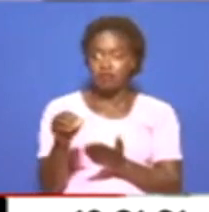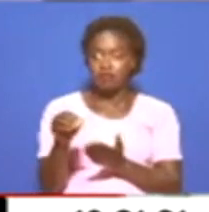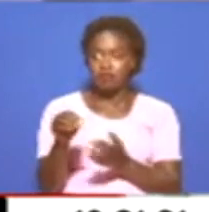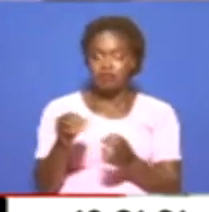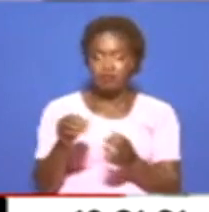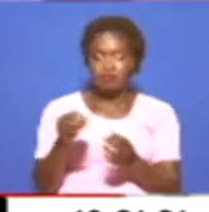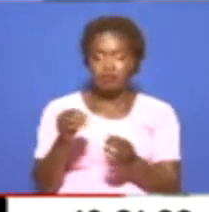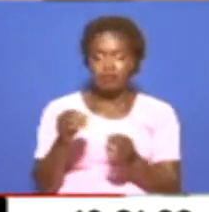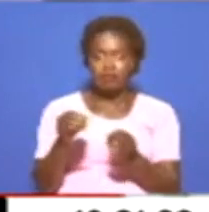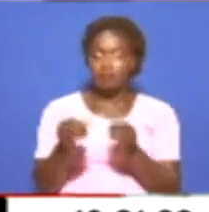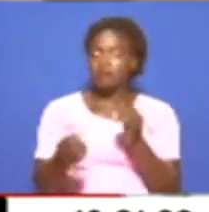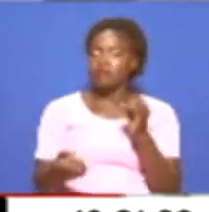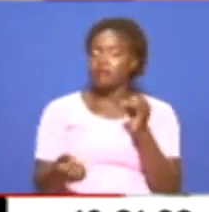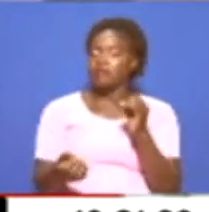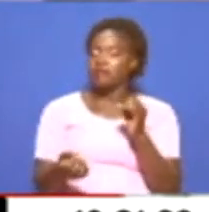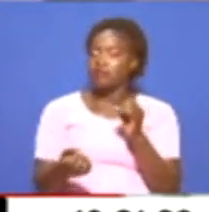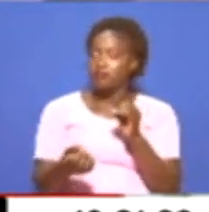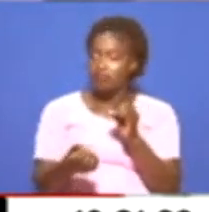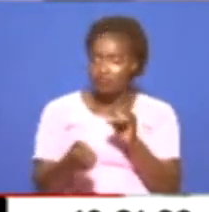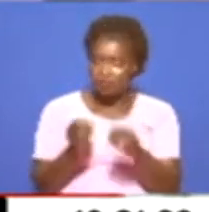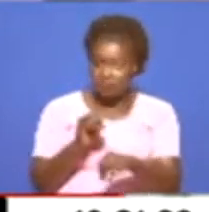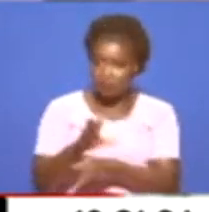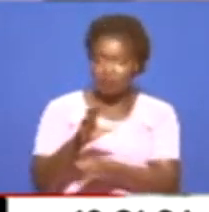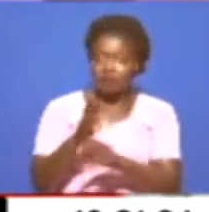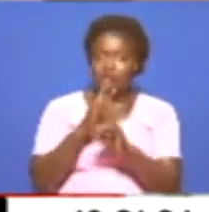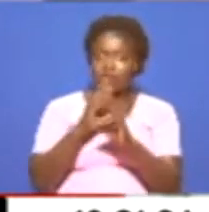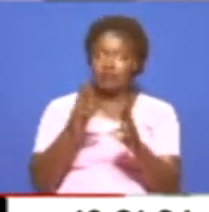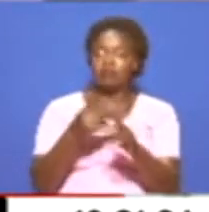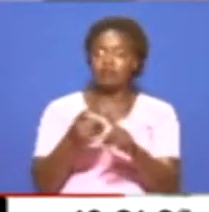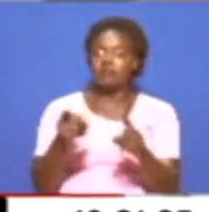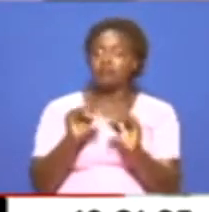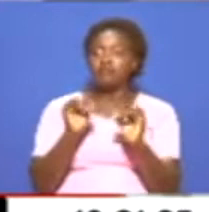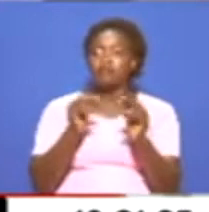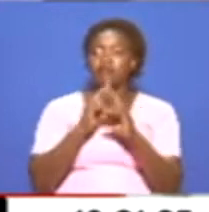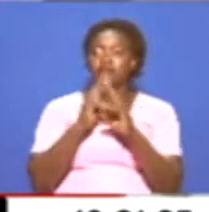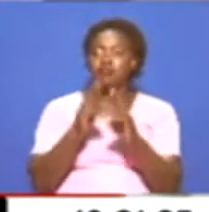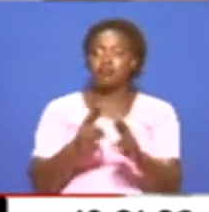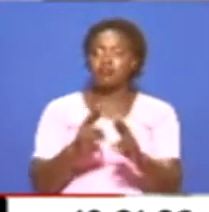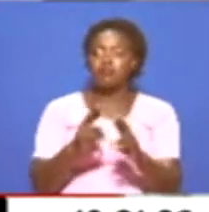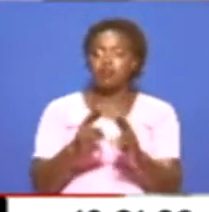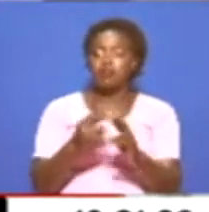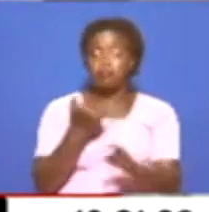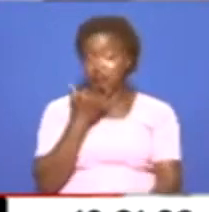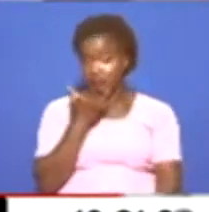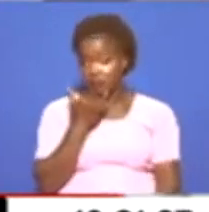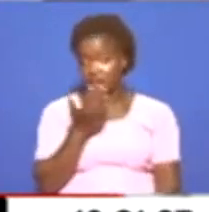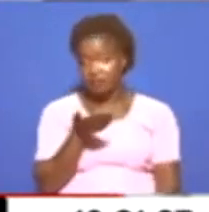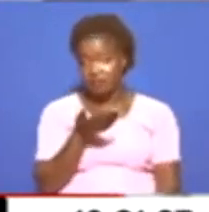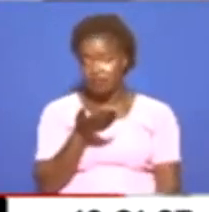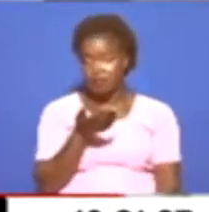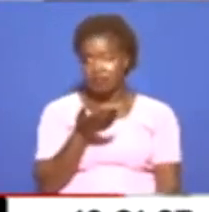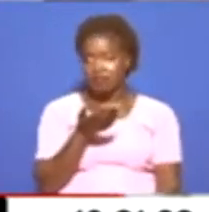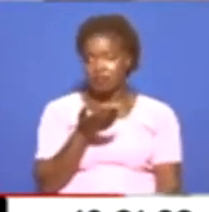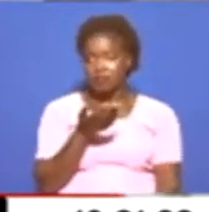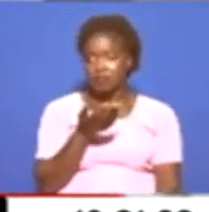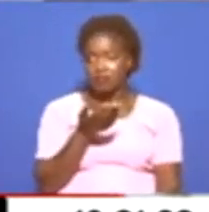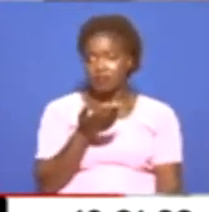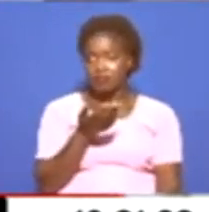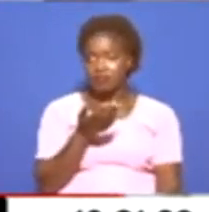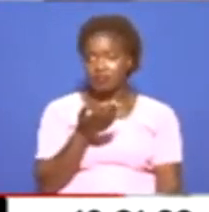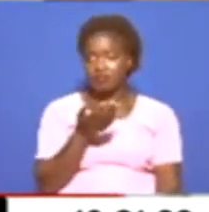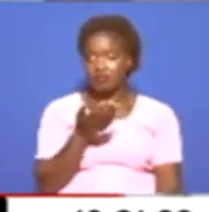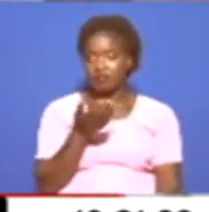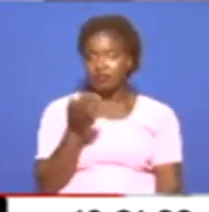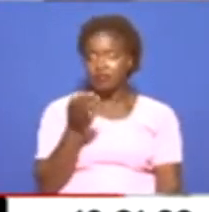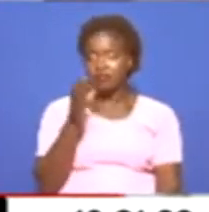electronic transmission of results. But IBC did talk about the media reports are erroneous, of course, and misrepresentation of the bill